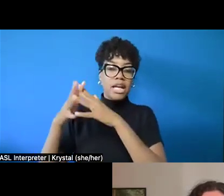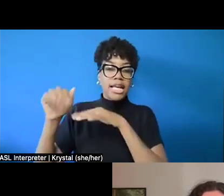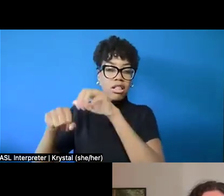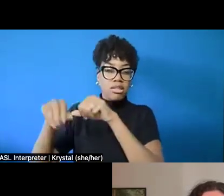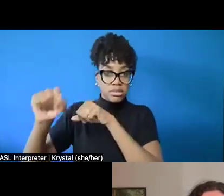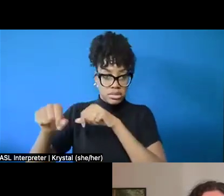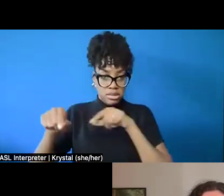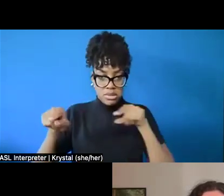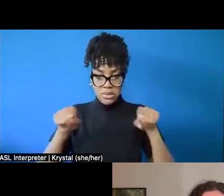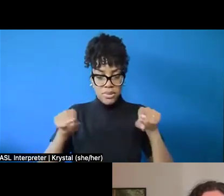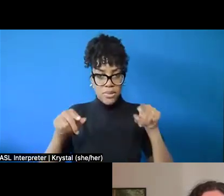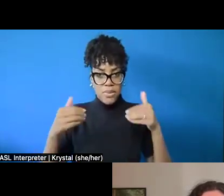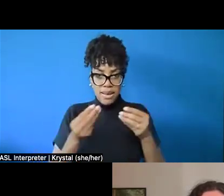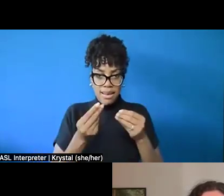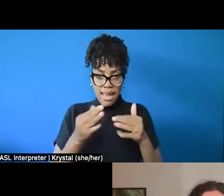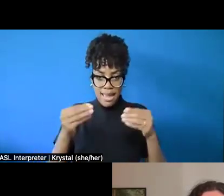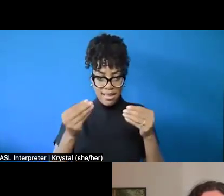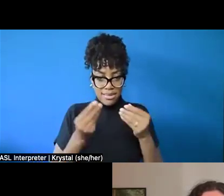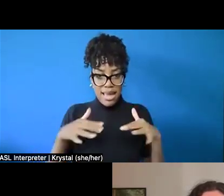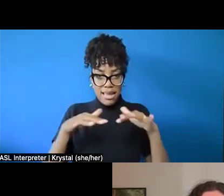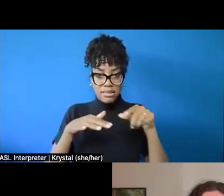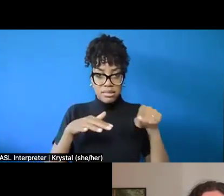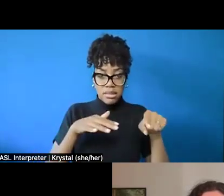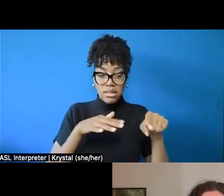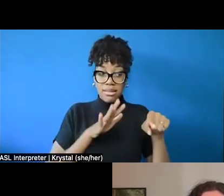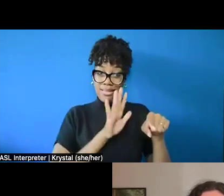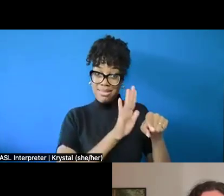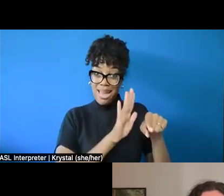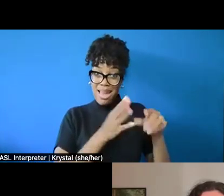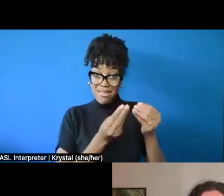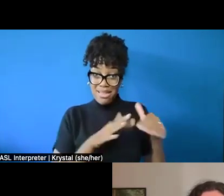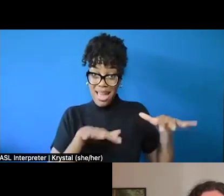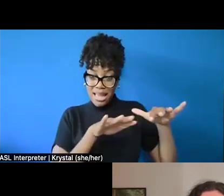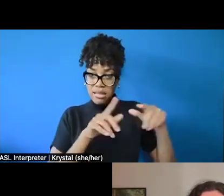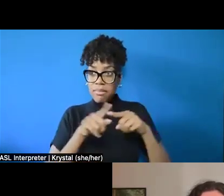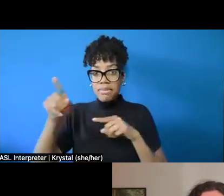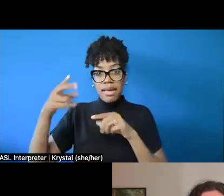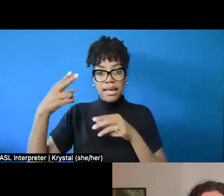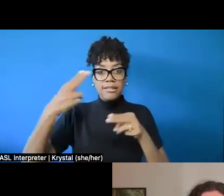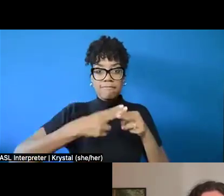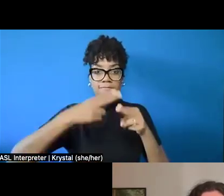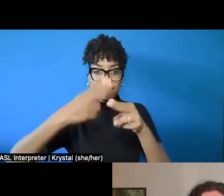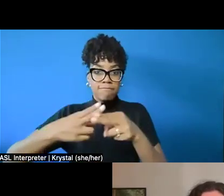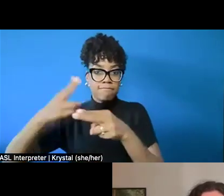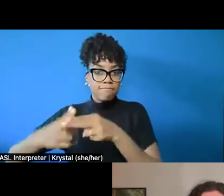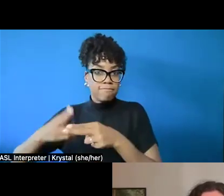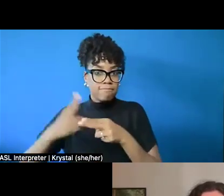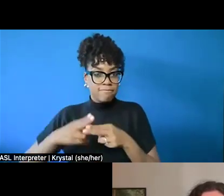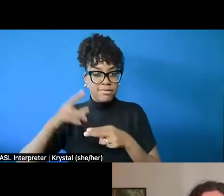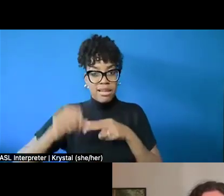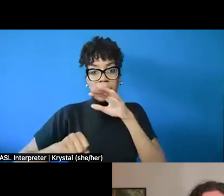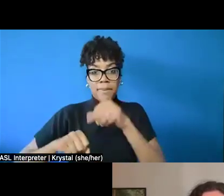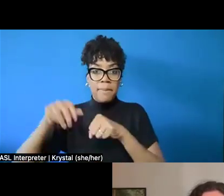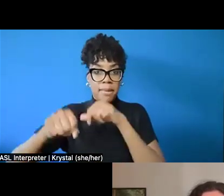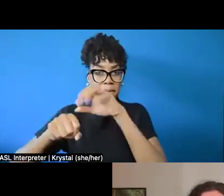powers fighting over this land that they actually don't own and are squatting on, right, impact Indigenous nations. So I think you might need to have some if you're not teaching an